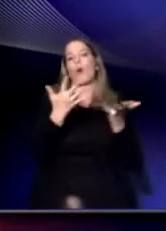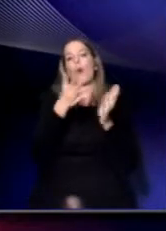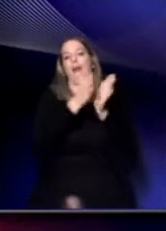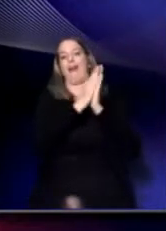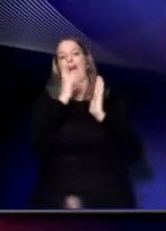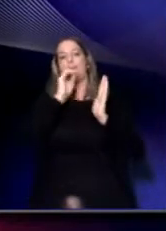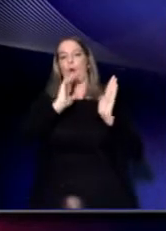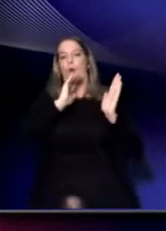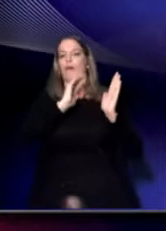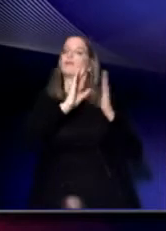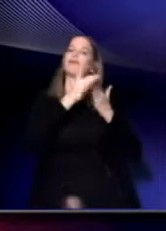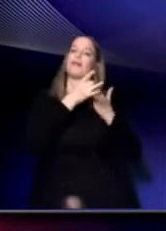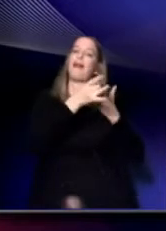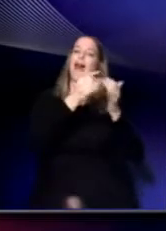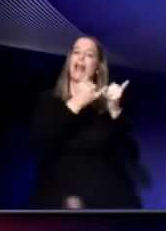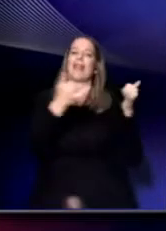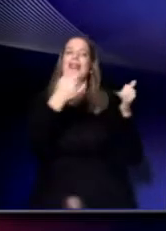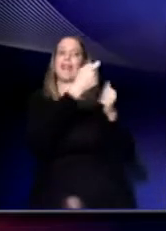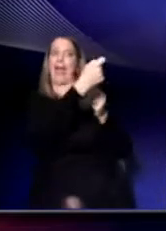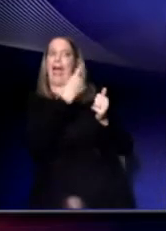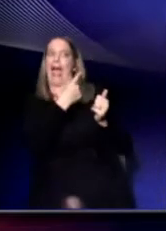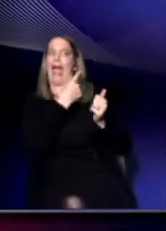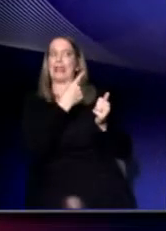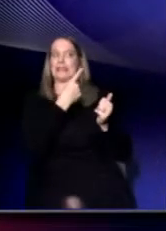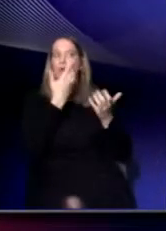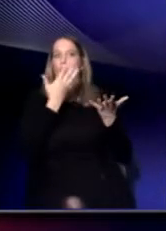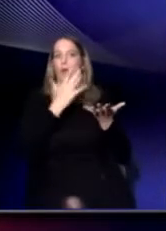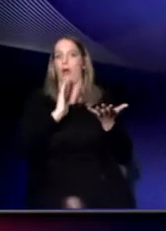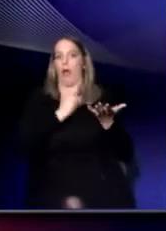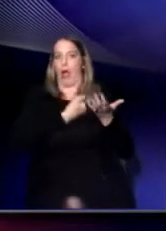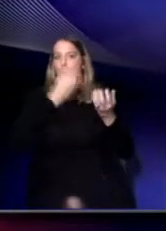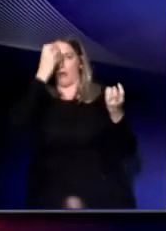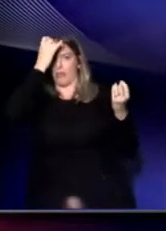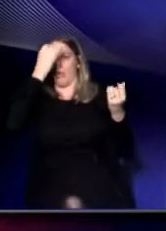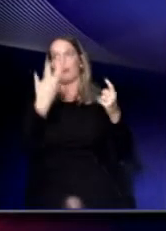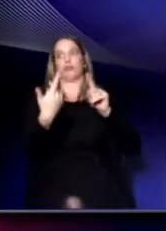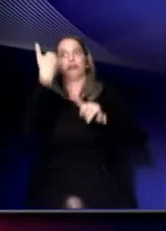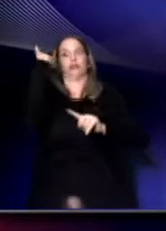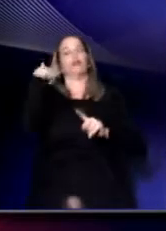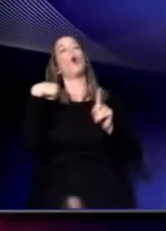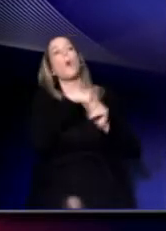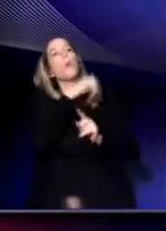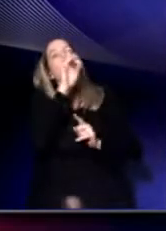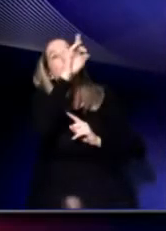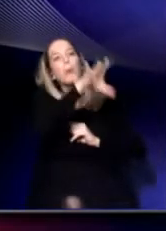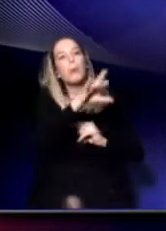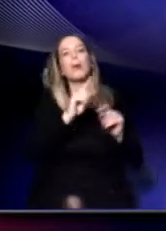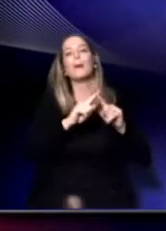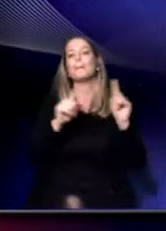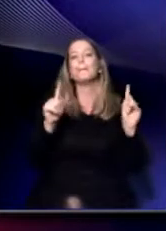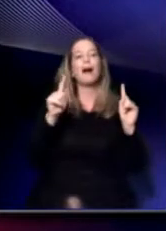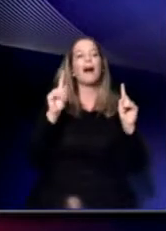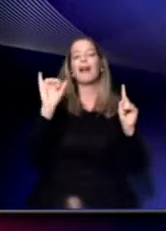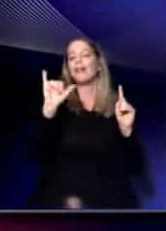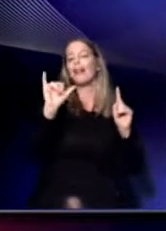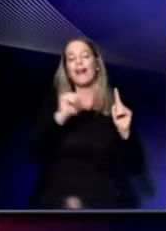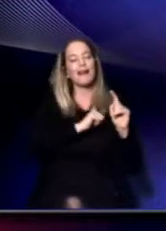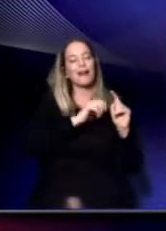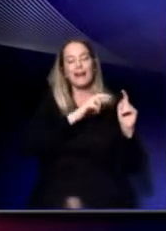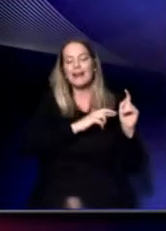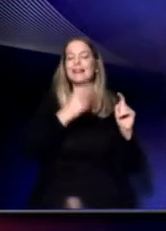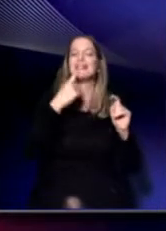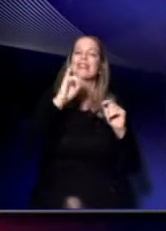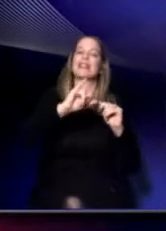ago. Once again, that's the minimum square feet, not the ideal. So the purpose of this committee is, at least like what Annette said, to get